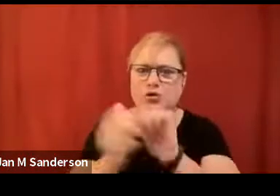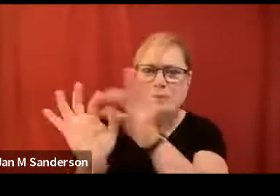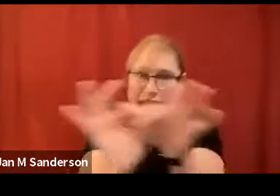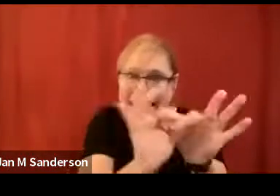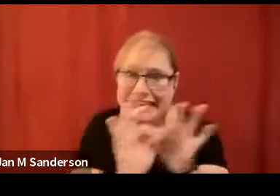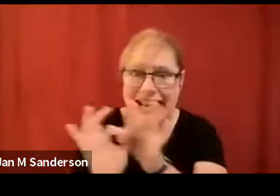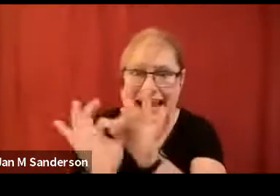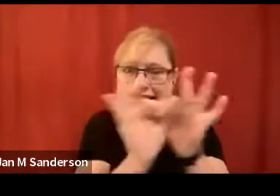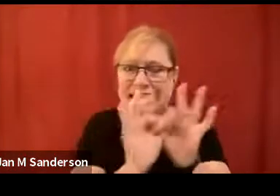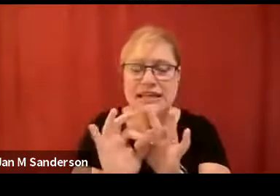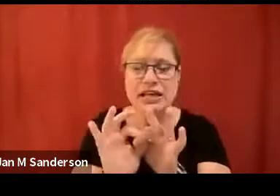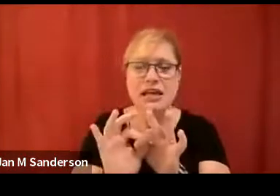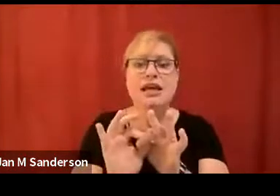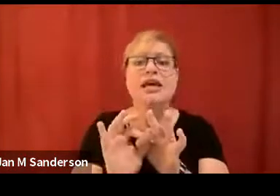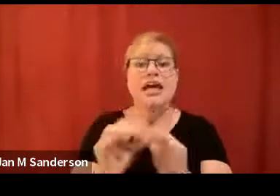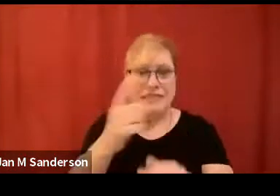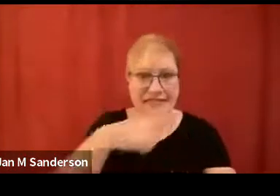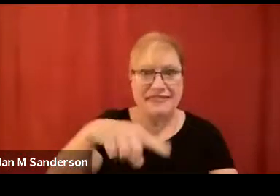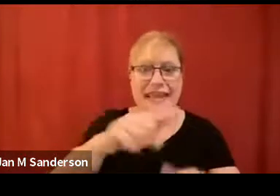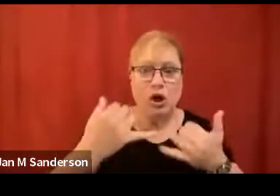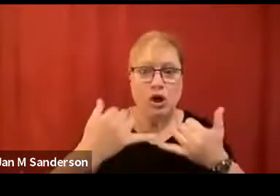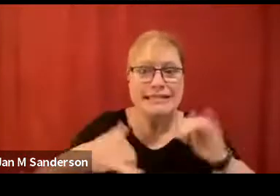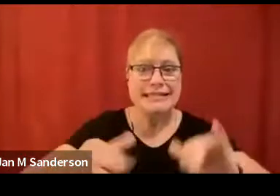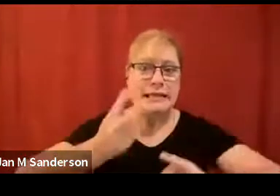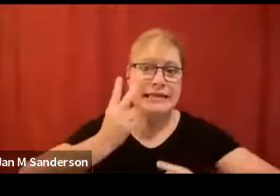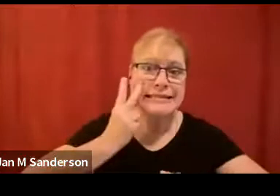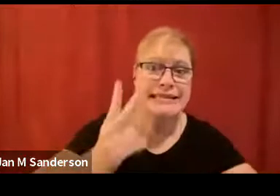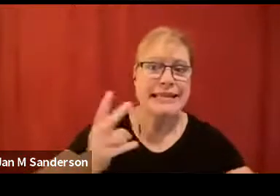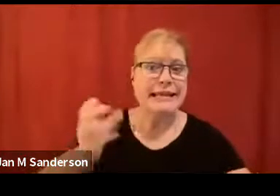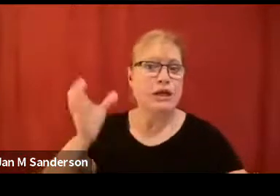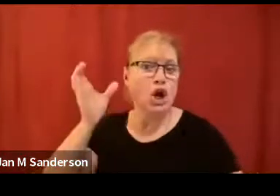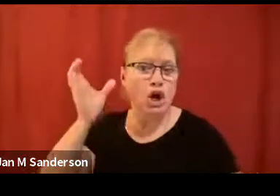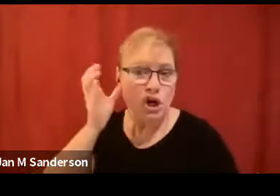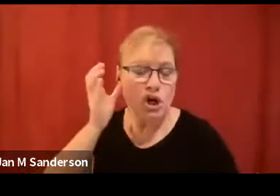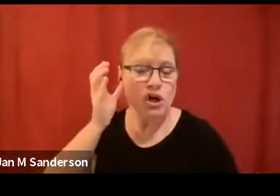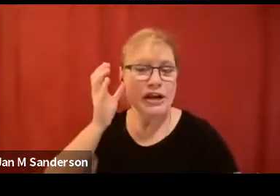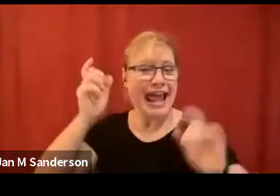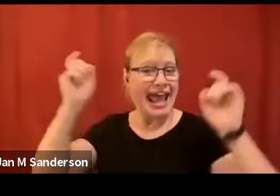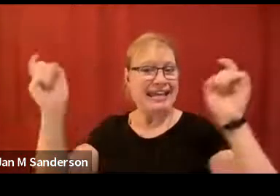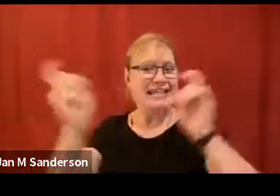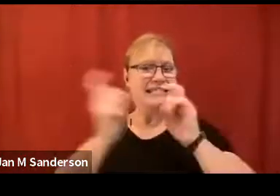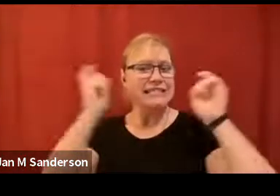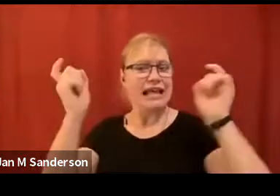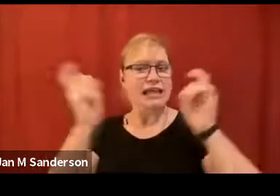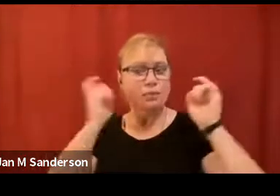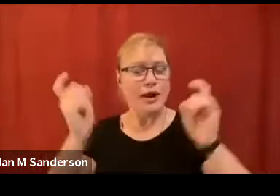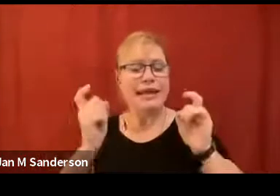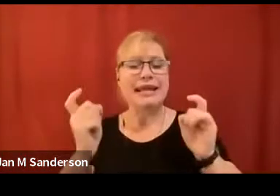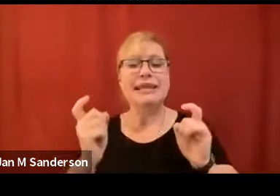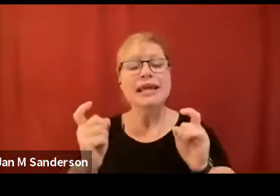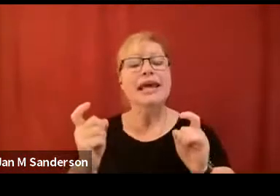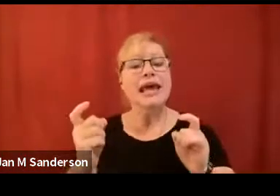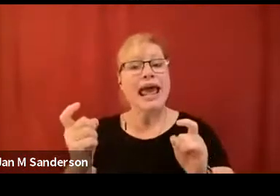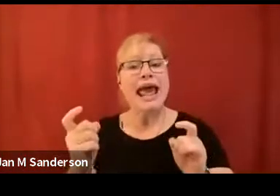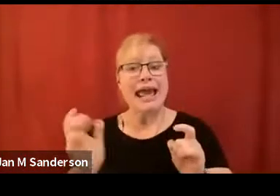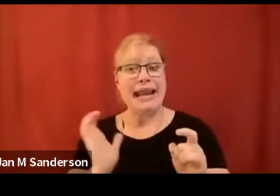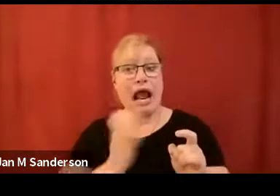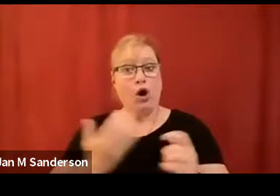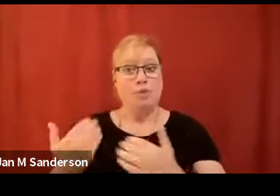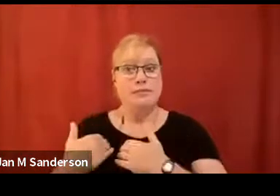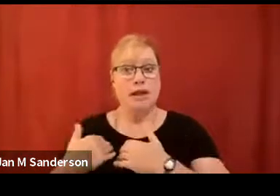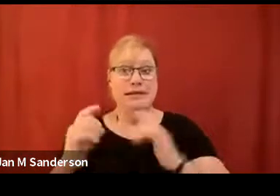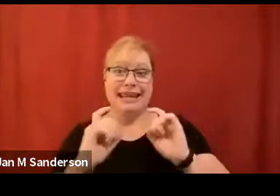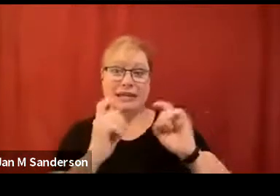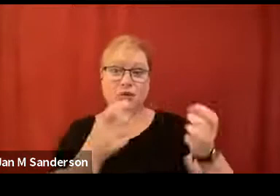seen, heard, and celebrated. And then making sure that we gave them resources that were not really in